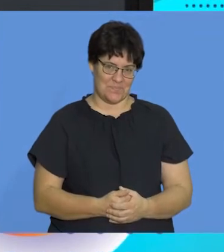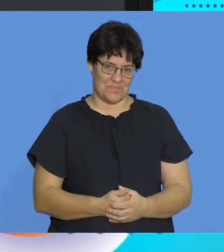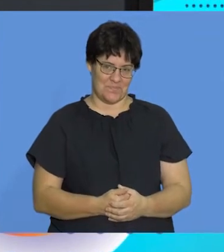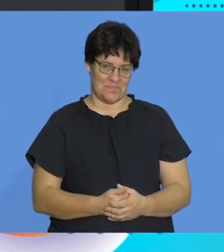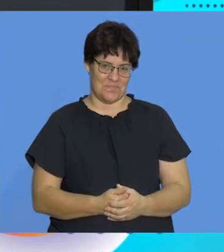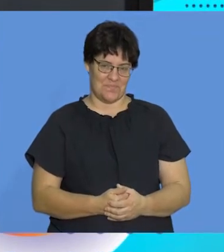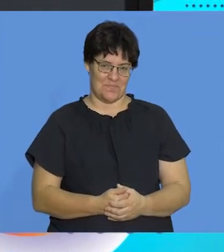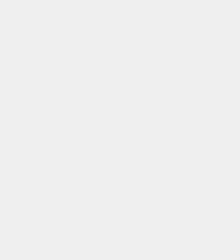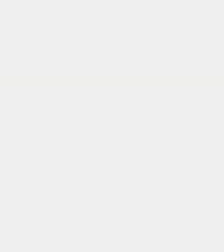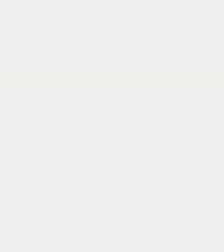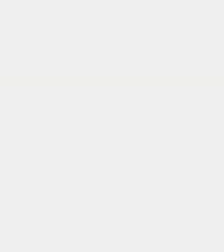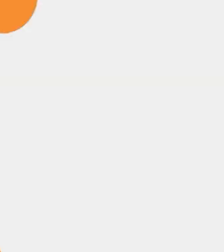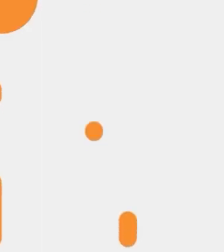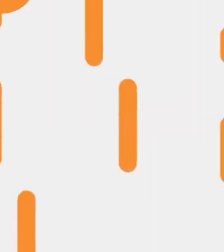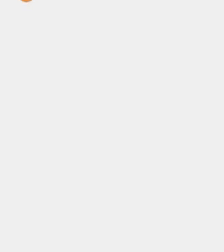now.